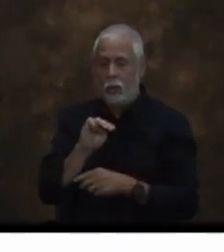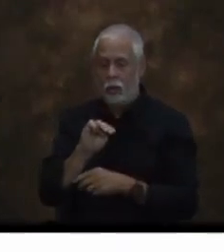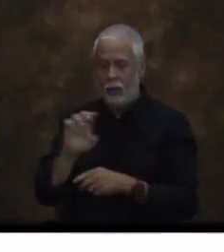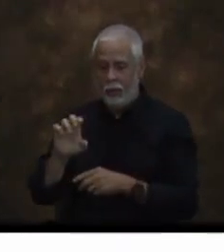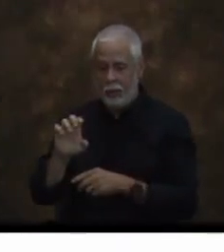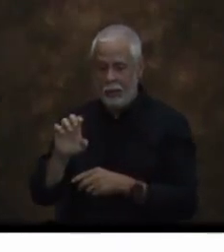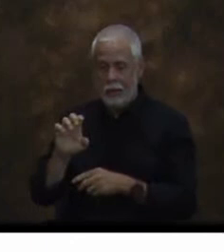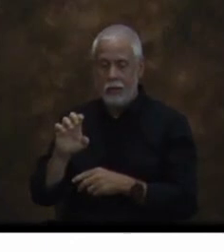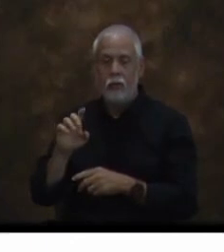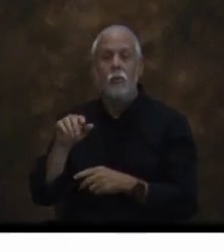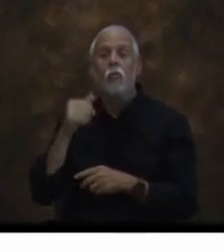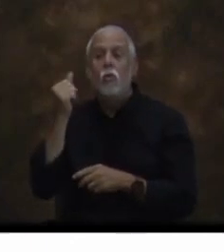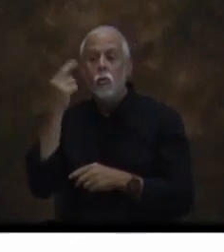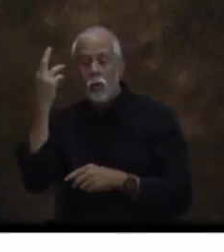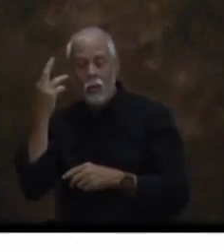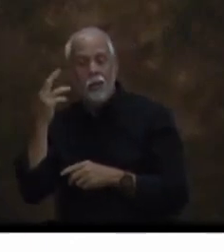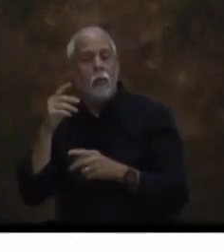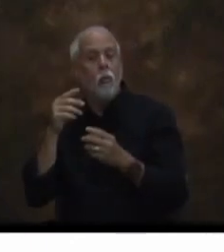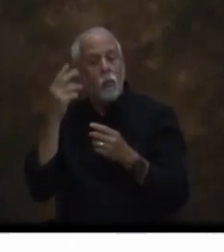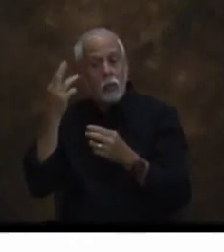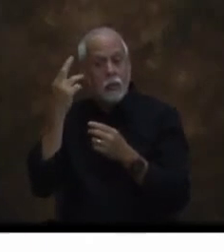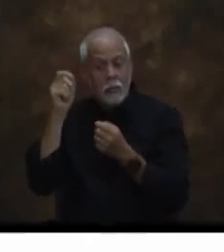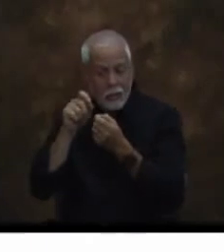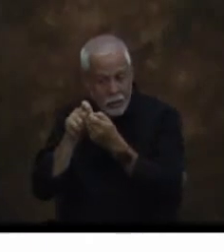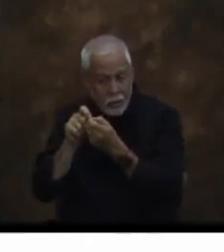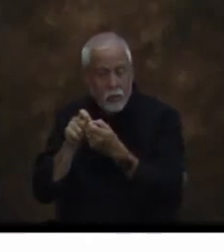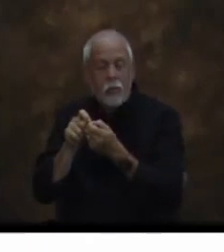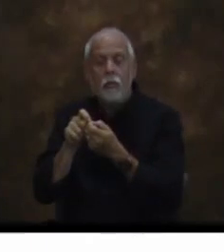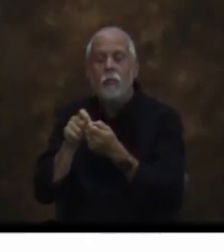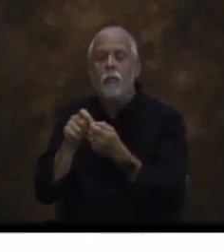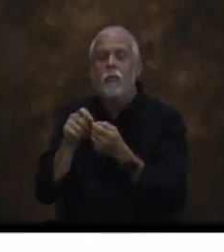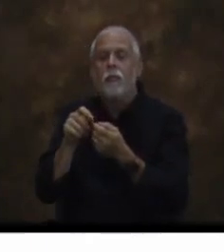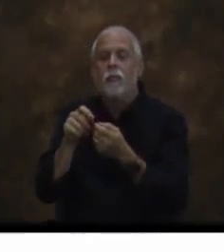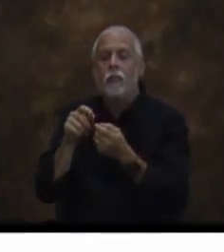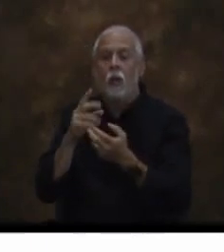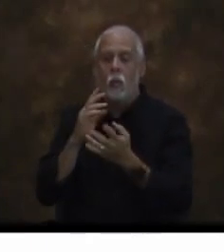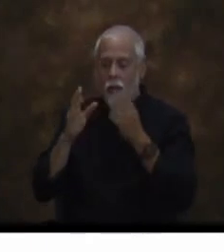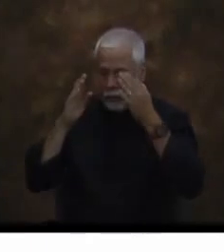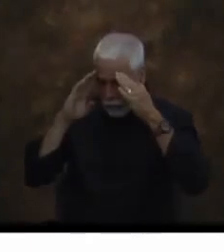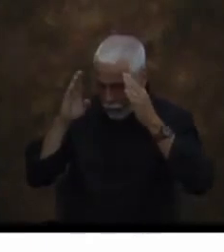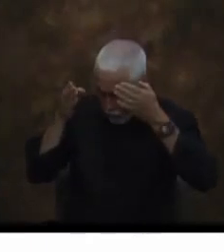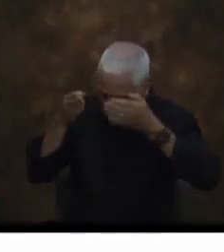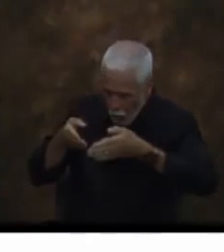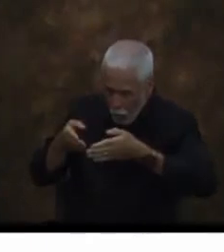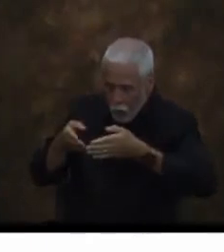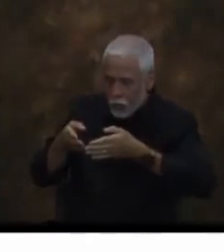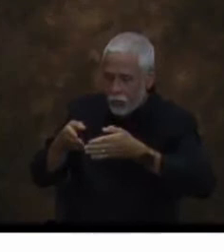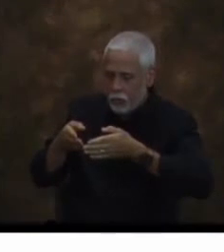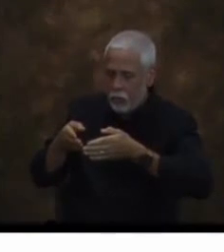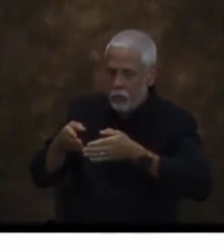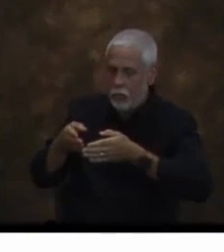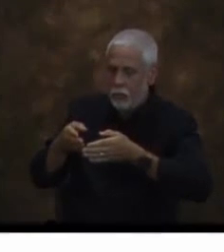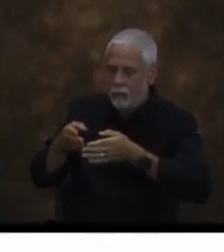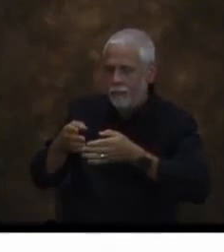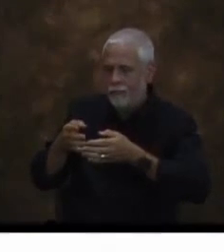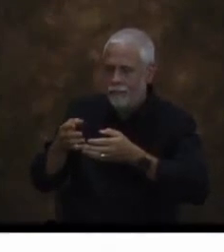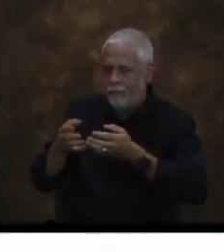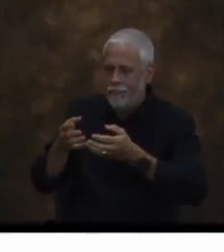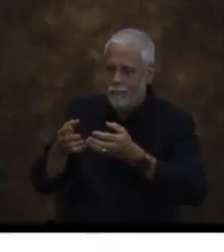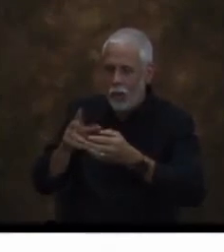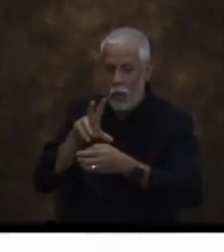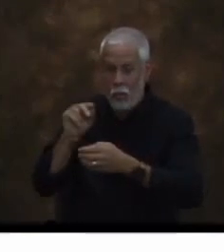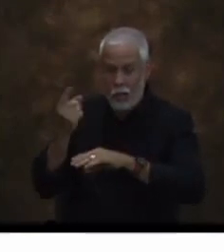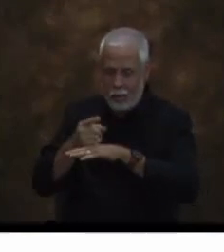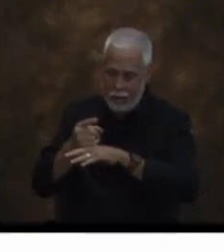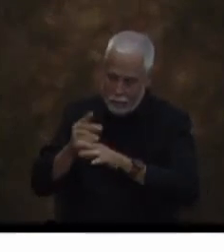WNC for a lot of reasons, but for one in particular is that as we concentrate on this